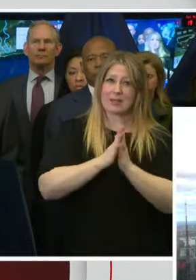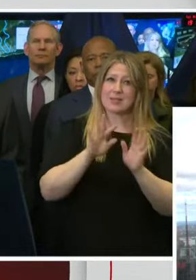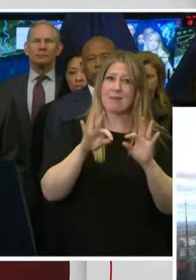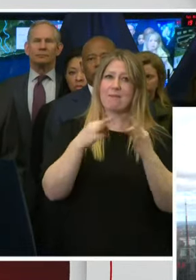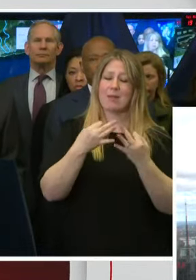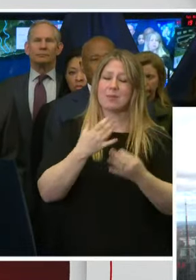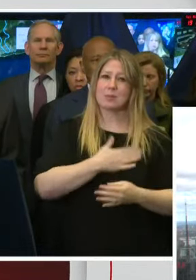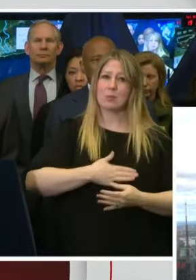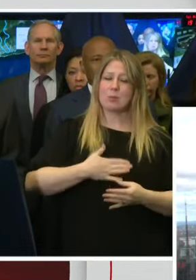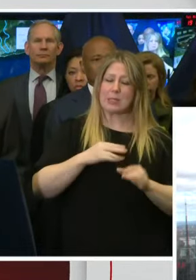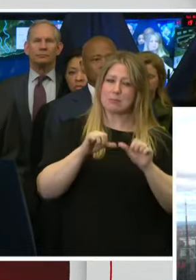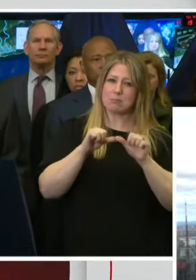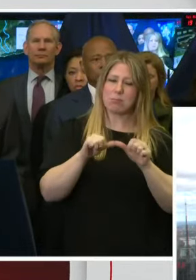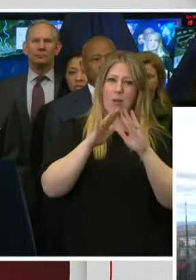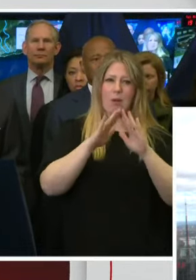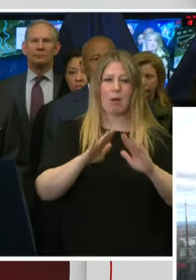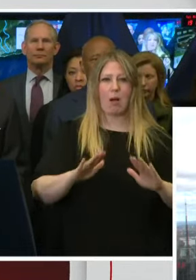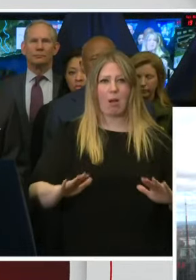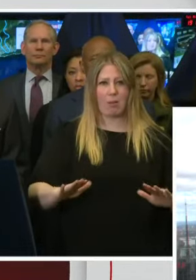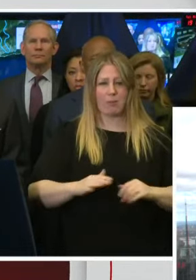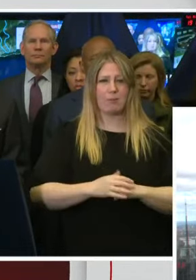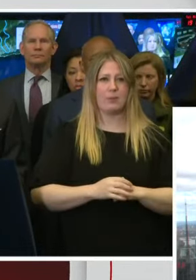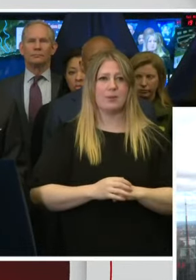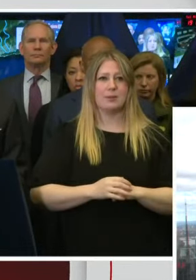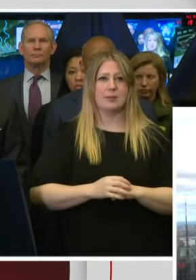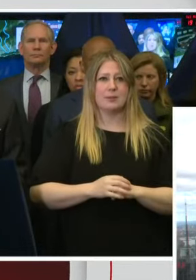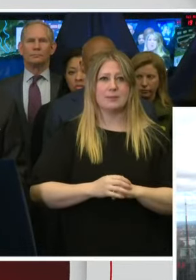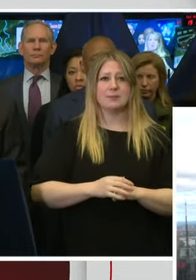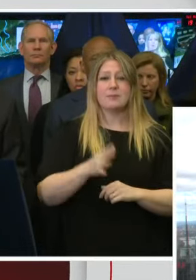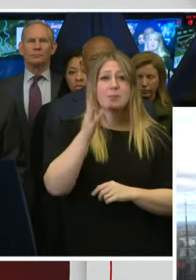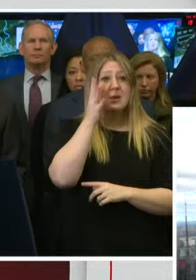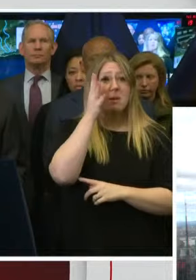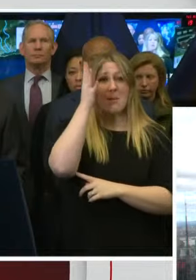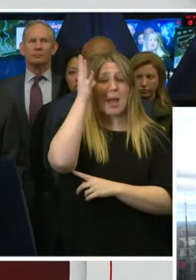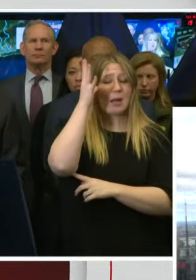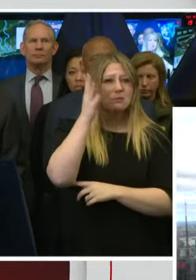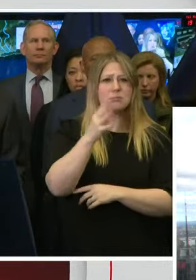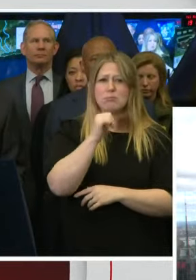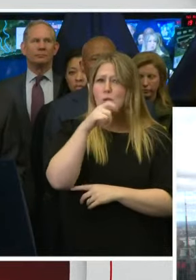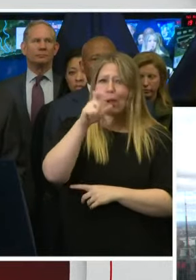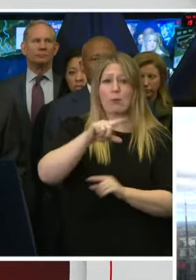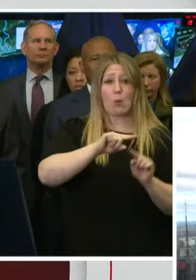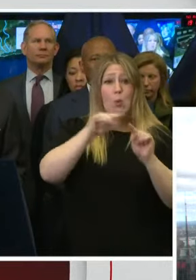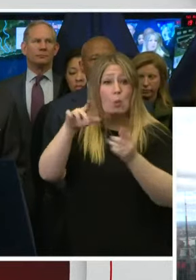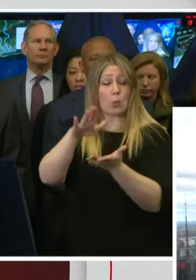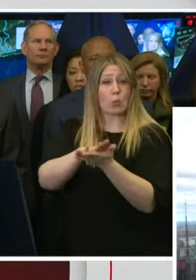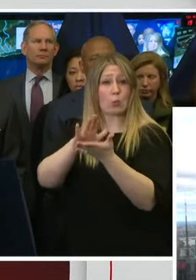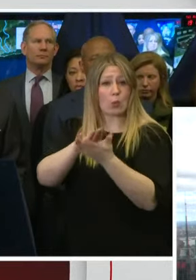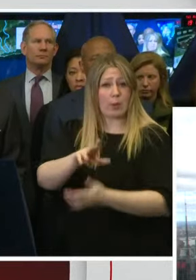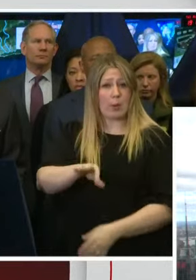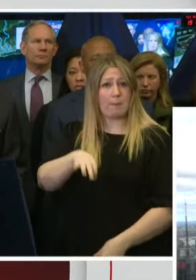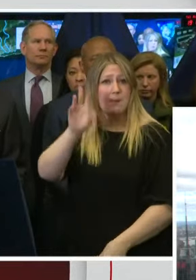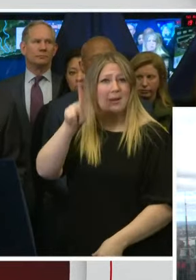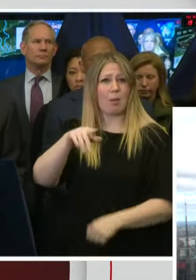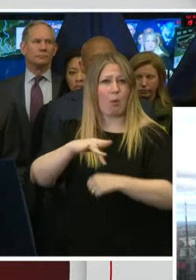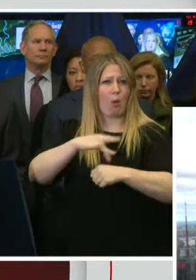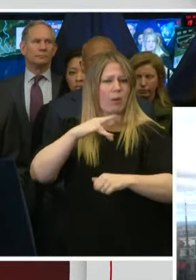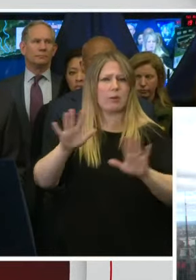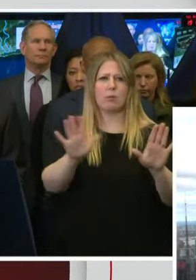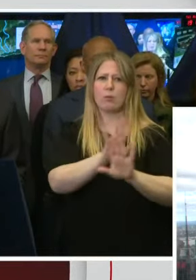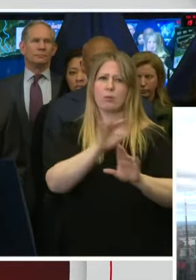our children. Parents do not need to pick up their child early as a result of today's